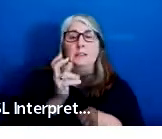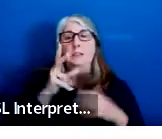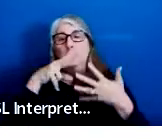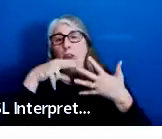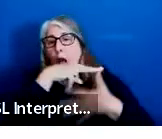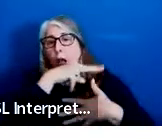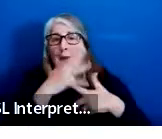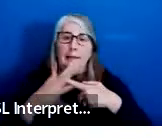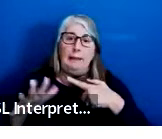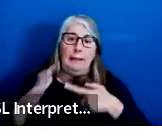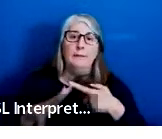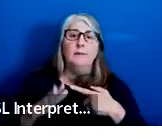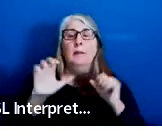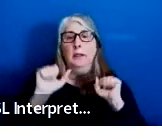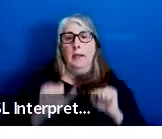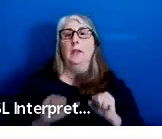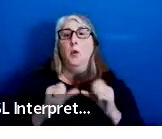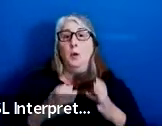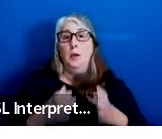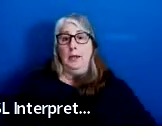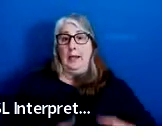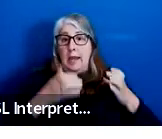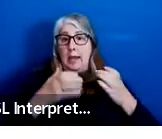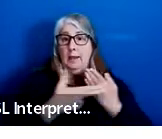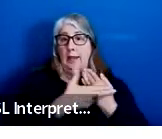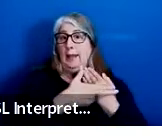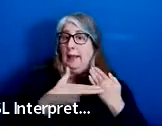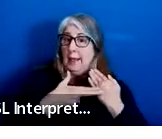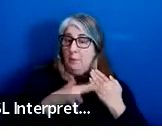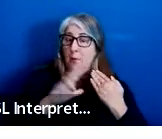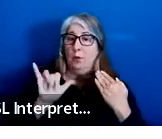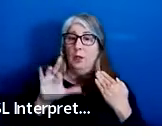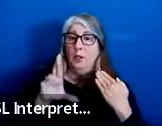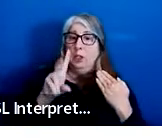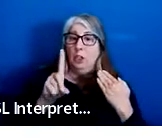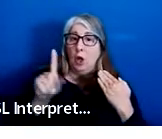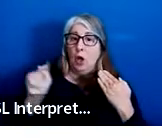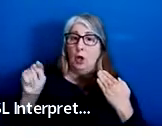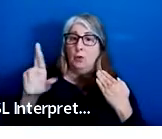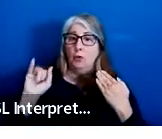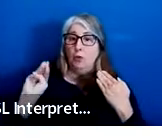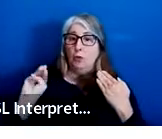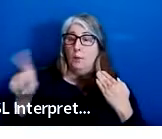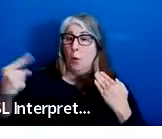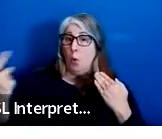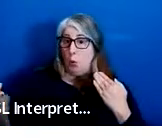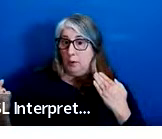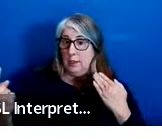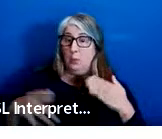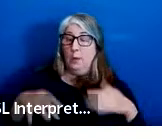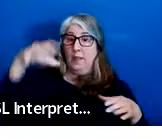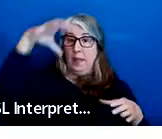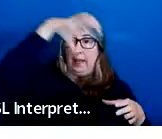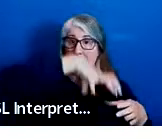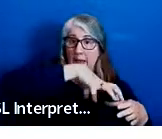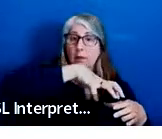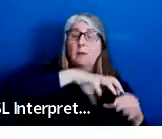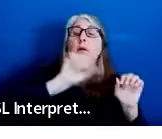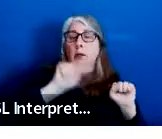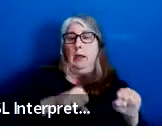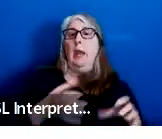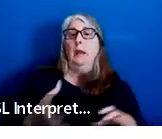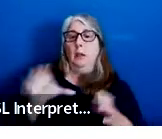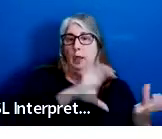clearly labeled yard trim only, with a tight fitting lid. And yes, that will be collected. But if you're placing